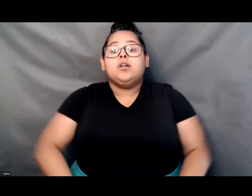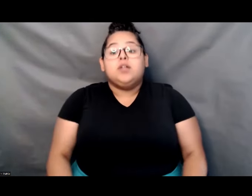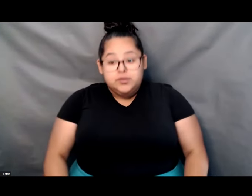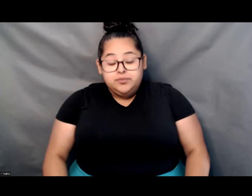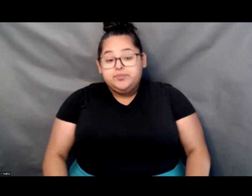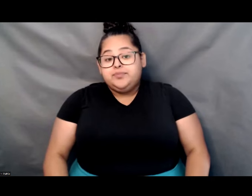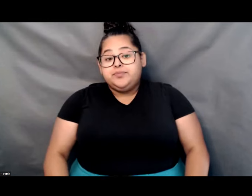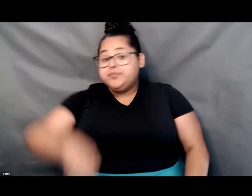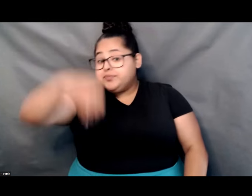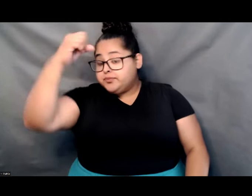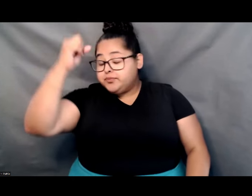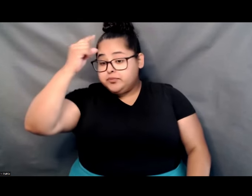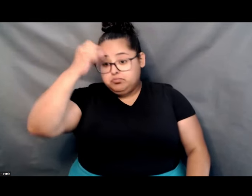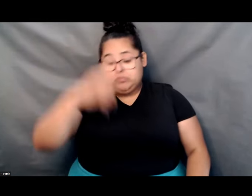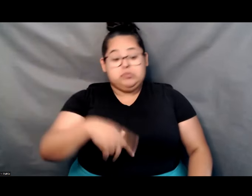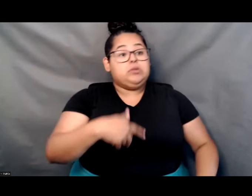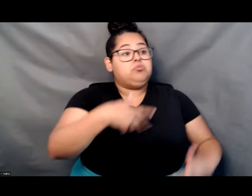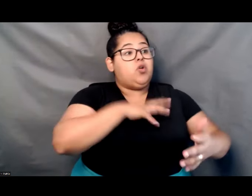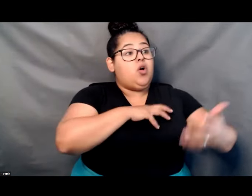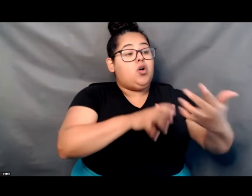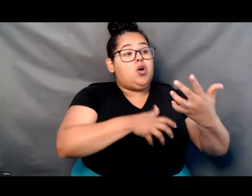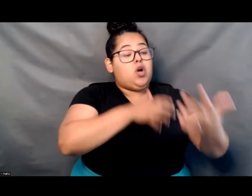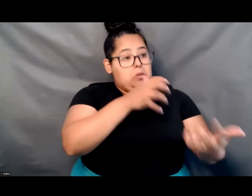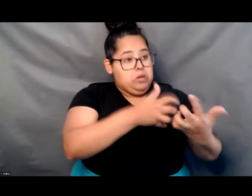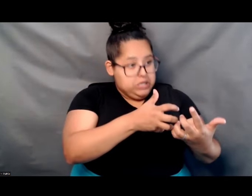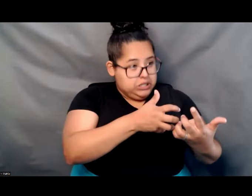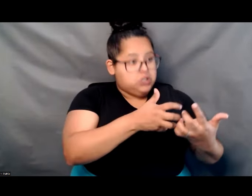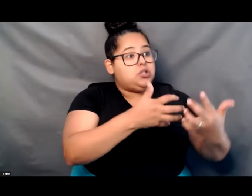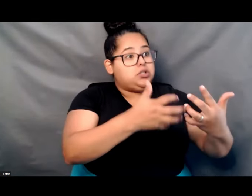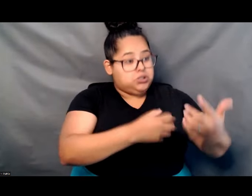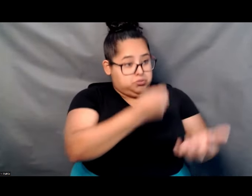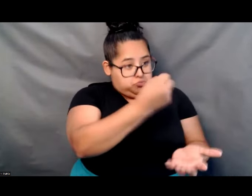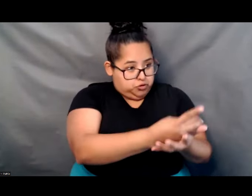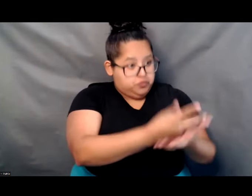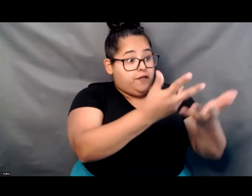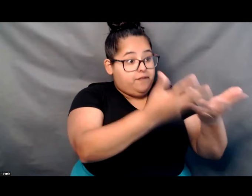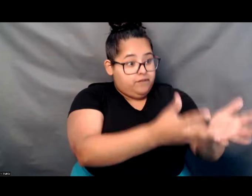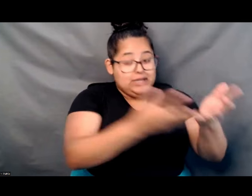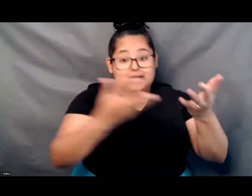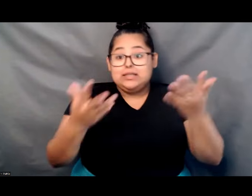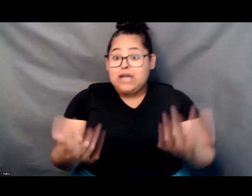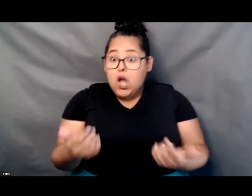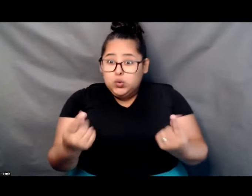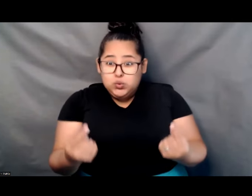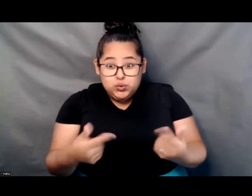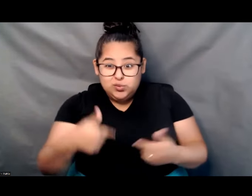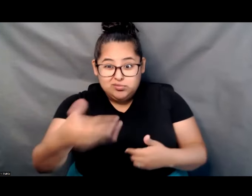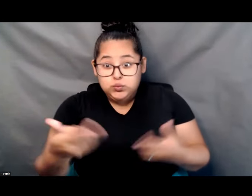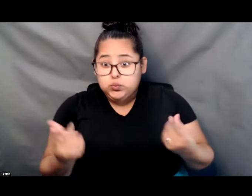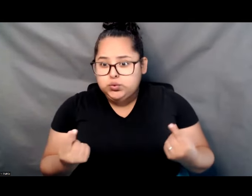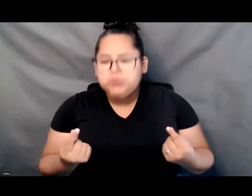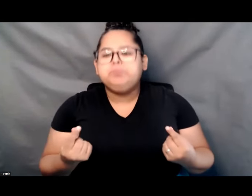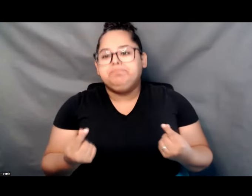So after you are approved for your accommodations, you will need to send your teachers what's called a